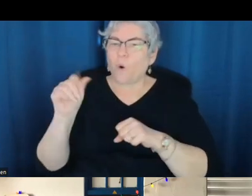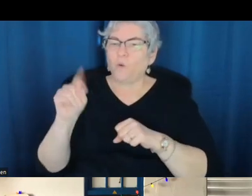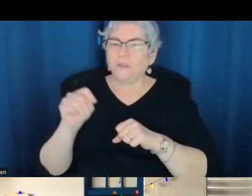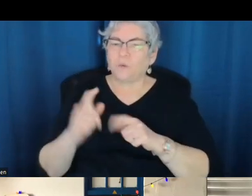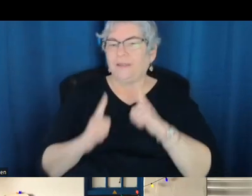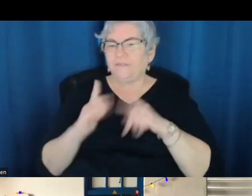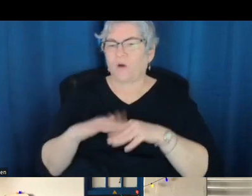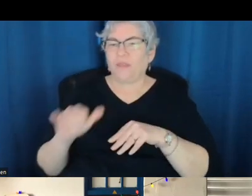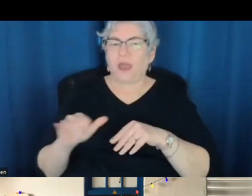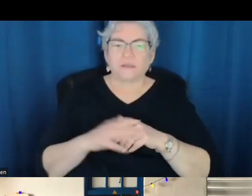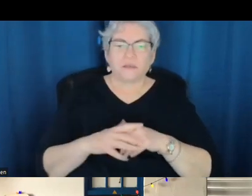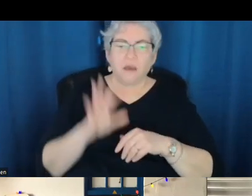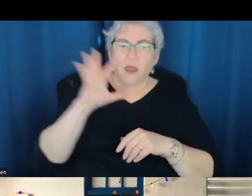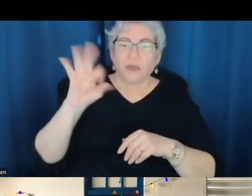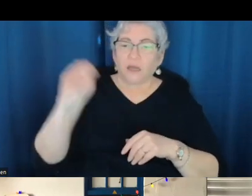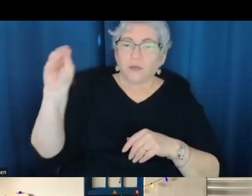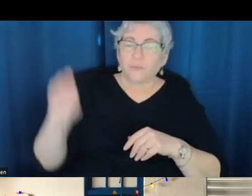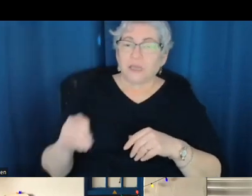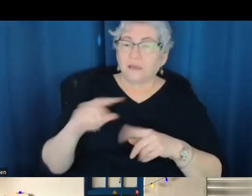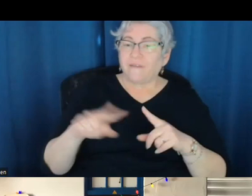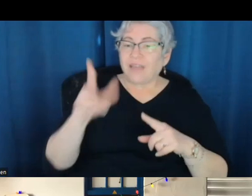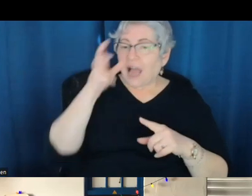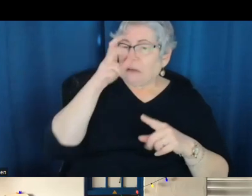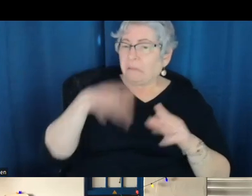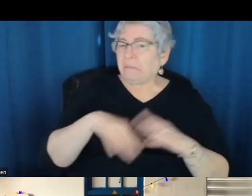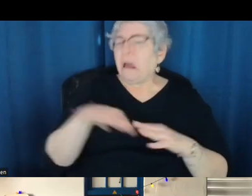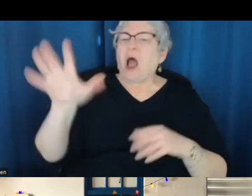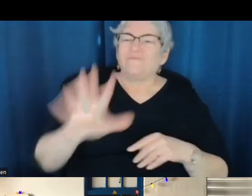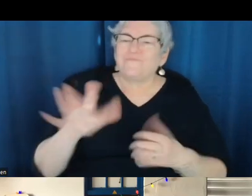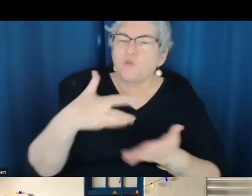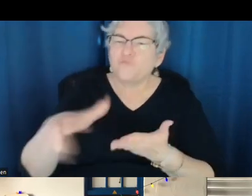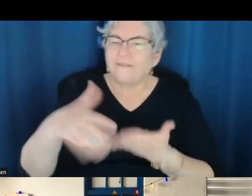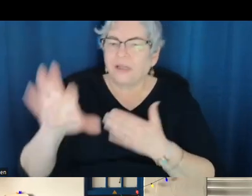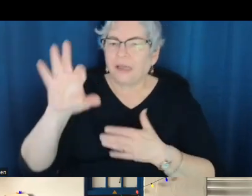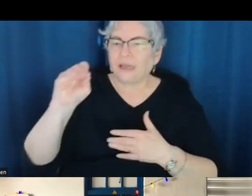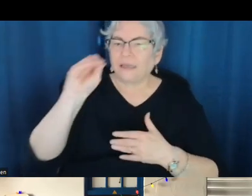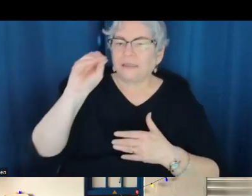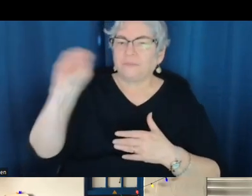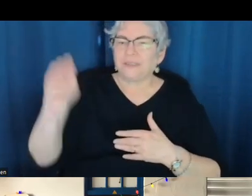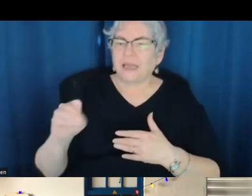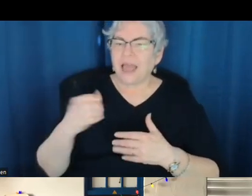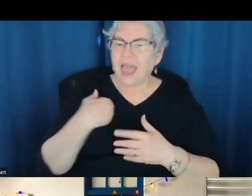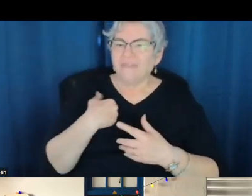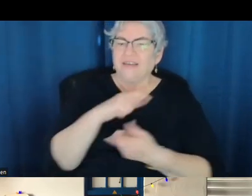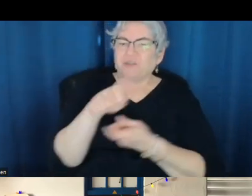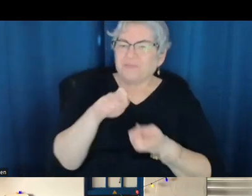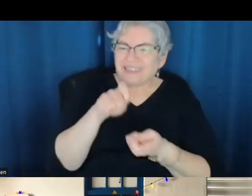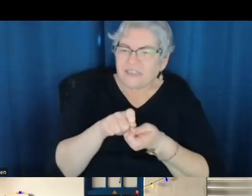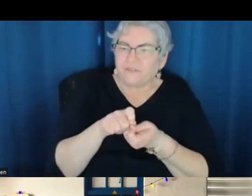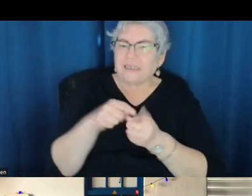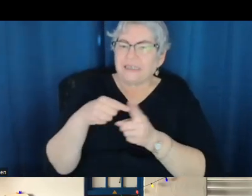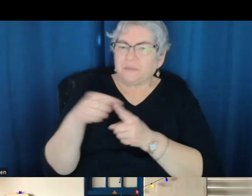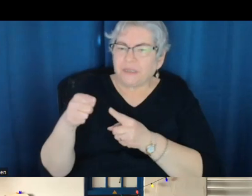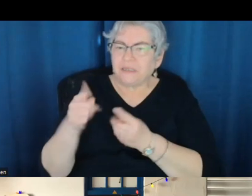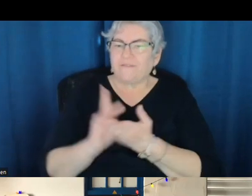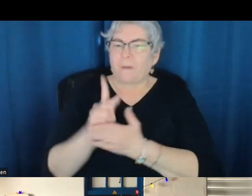I think it was 90% of insects, roughly 90% of insects require specific species of plants that they've